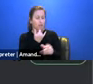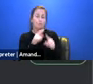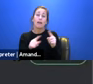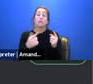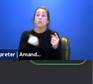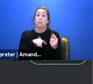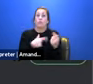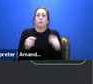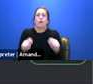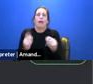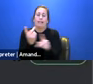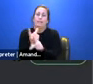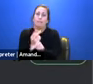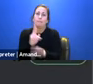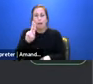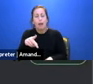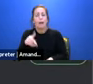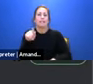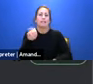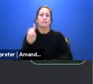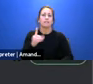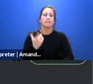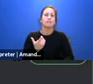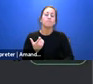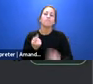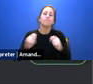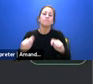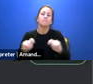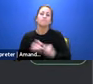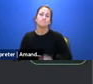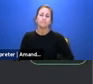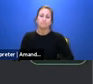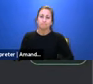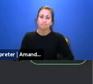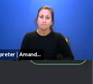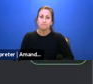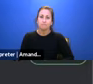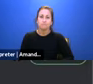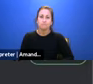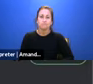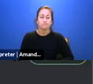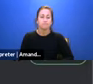efforts to ensure that we provide accurate and current information to all viewers. So we'll make certain that we do our own